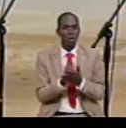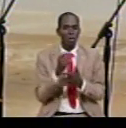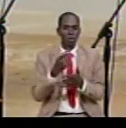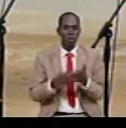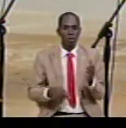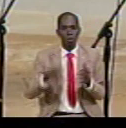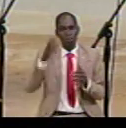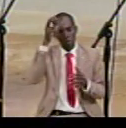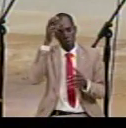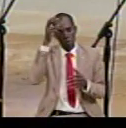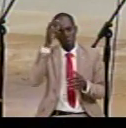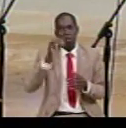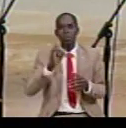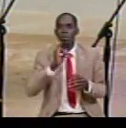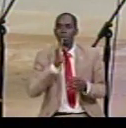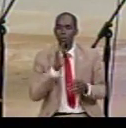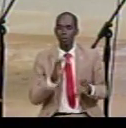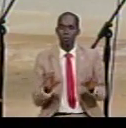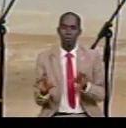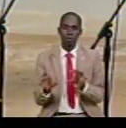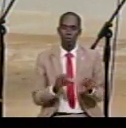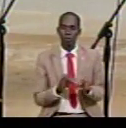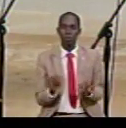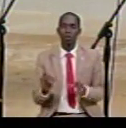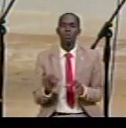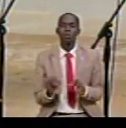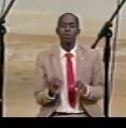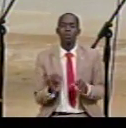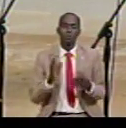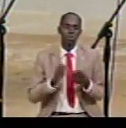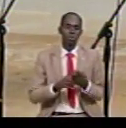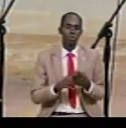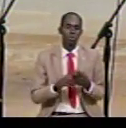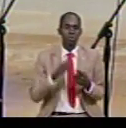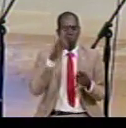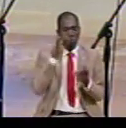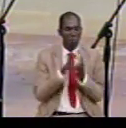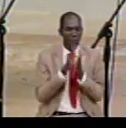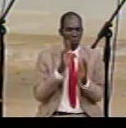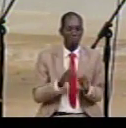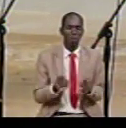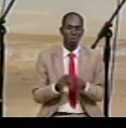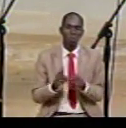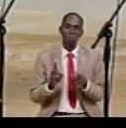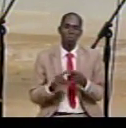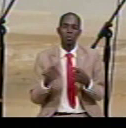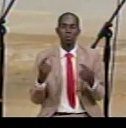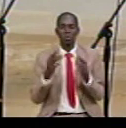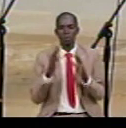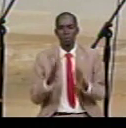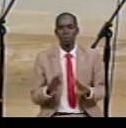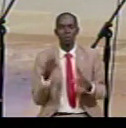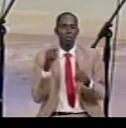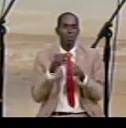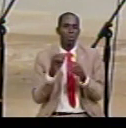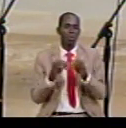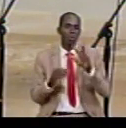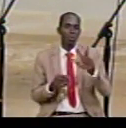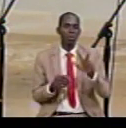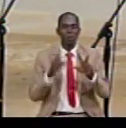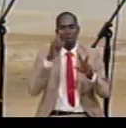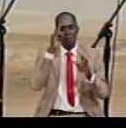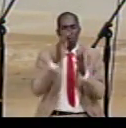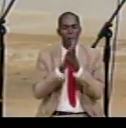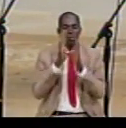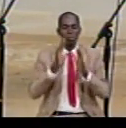also doing it to believers. We go to point number 3 now. Saints' power to overcome temptation.